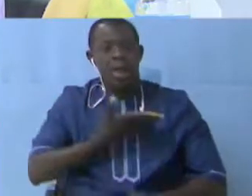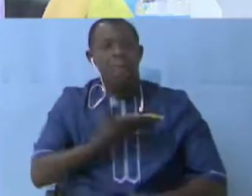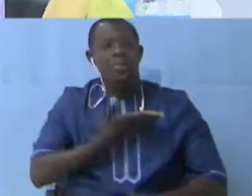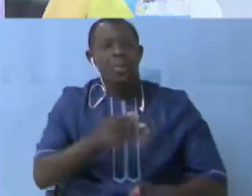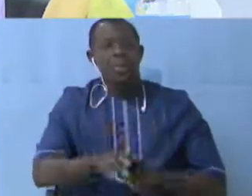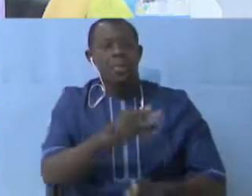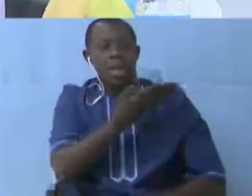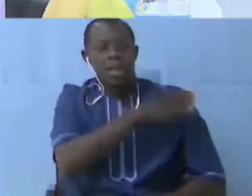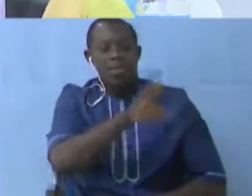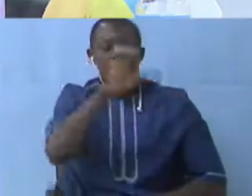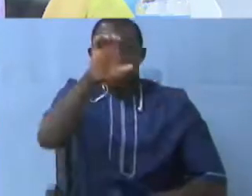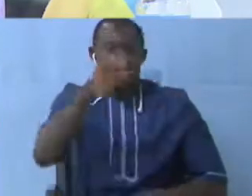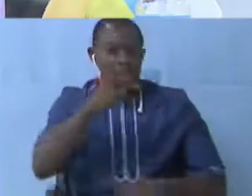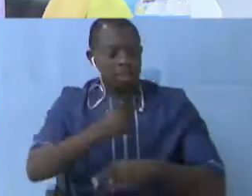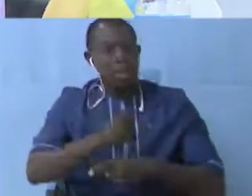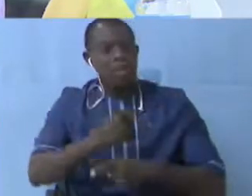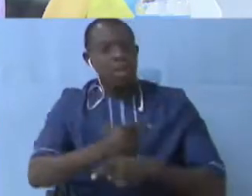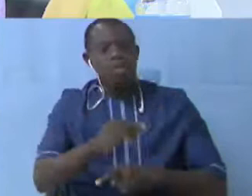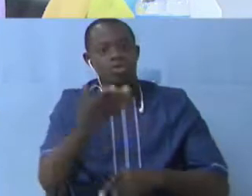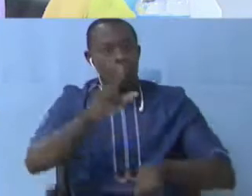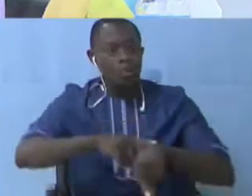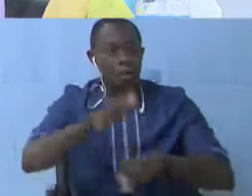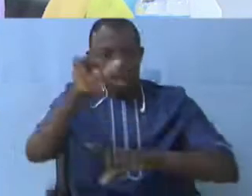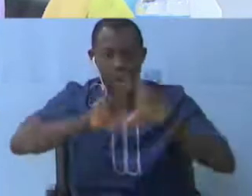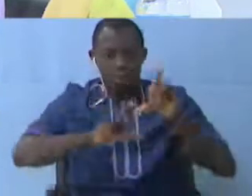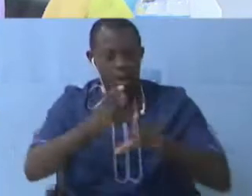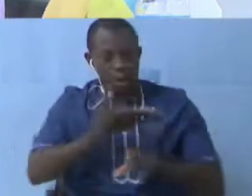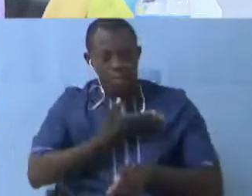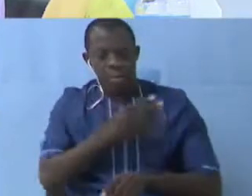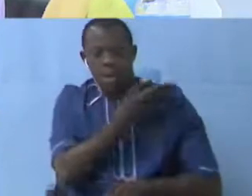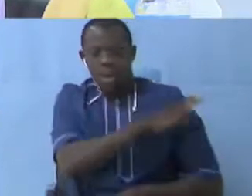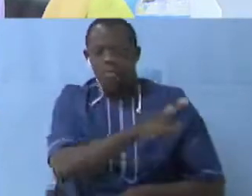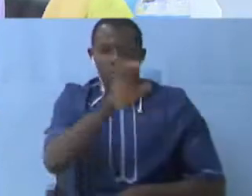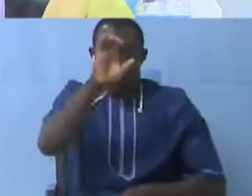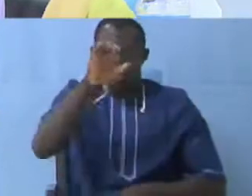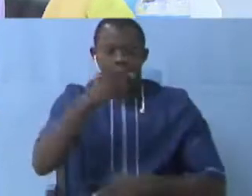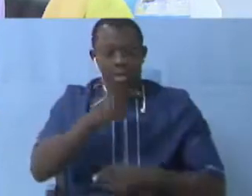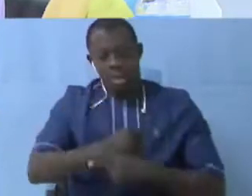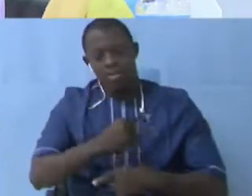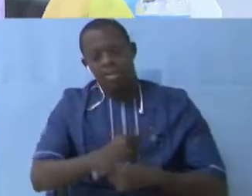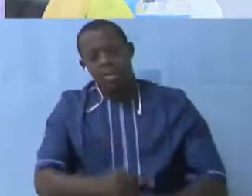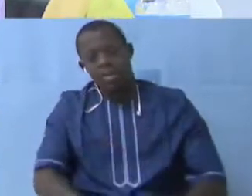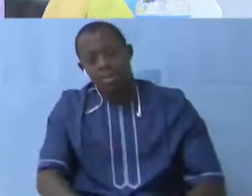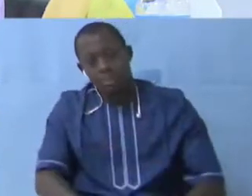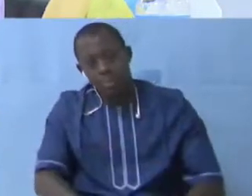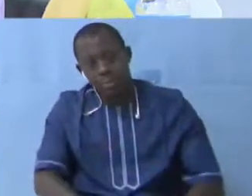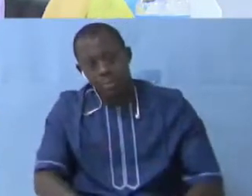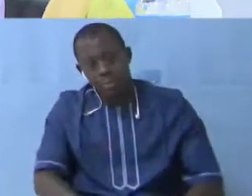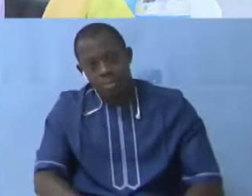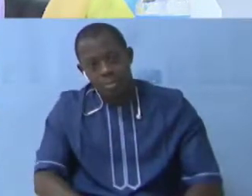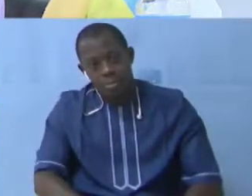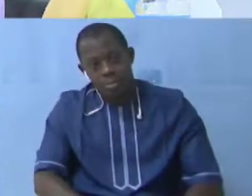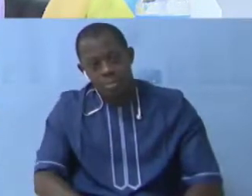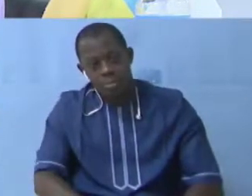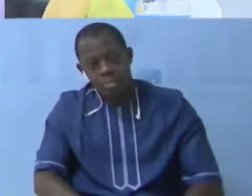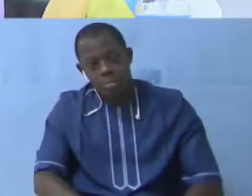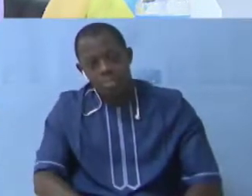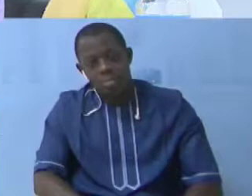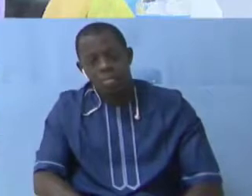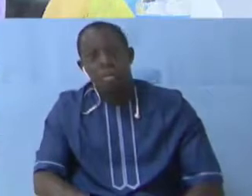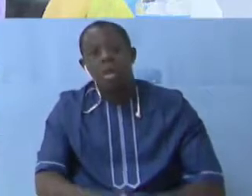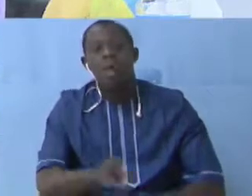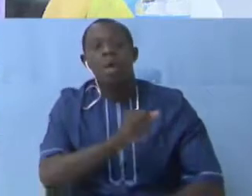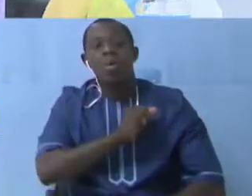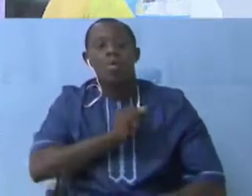the country at some stage. ñeneen ñi liggéey tamit nag am na ñu bari daal noonu la ñu mujjee. Our main